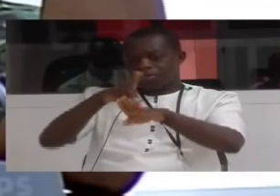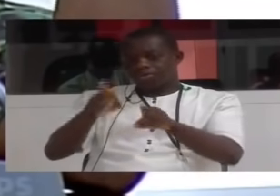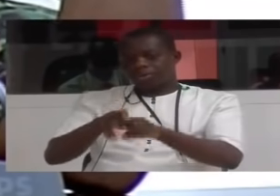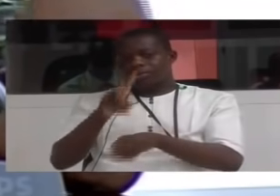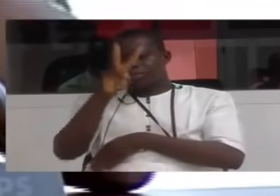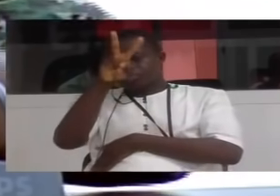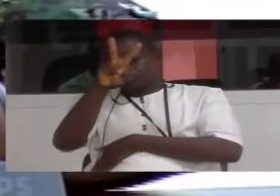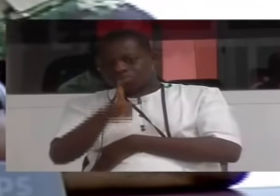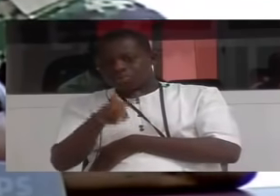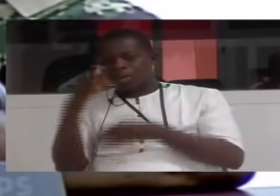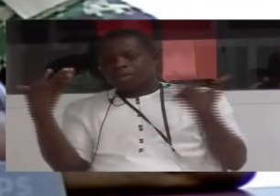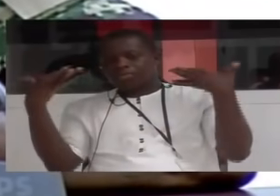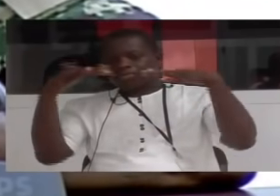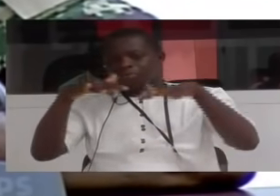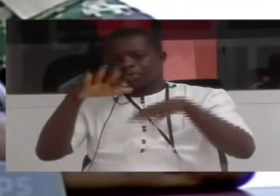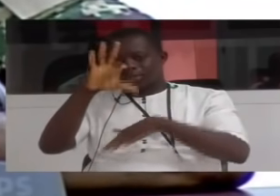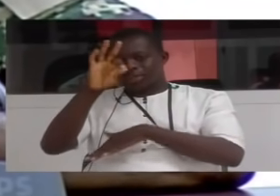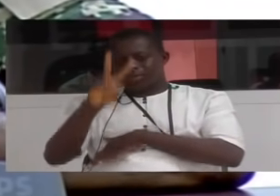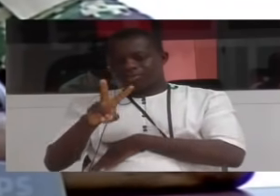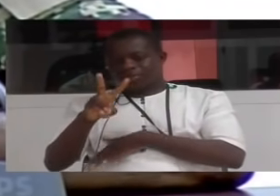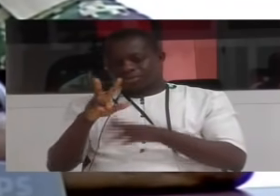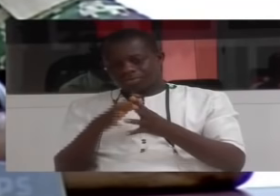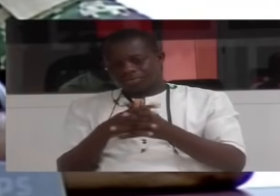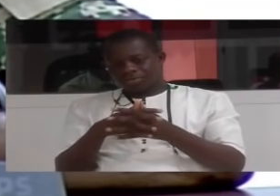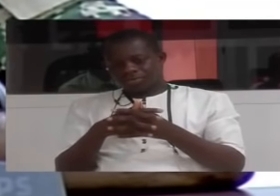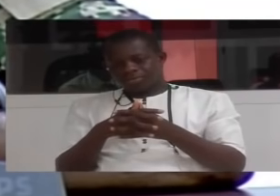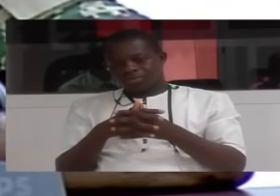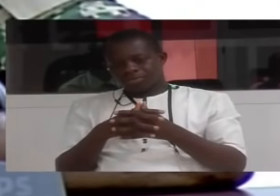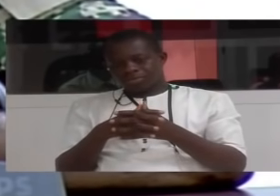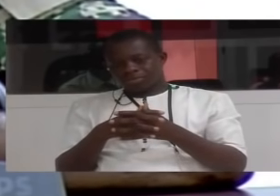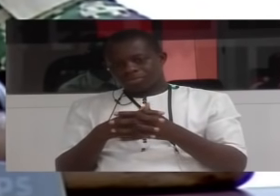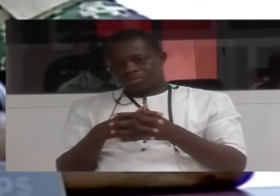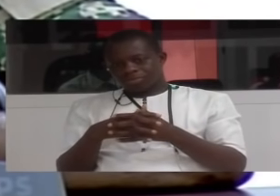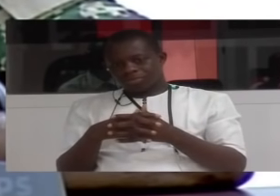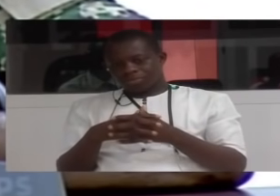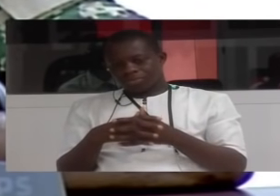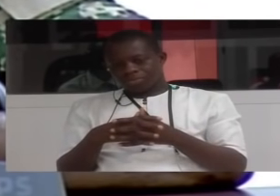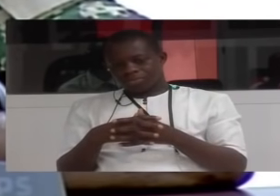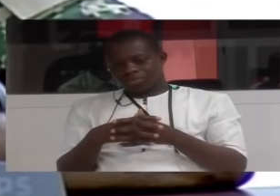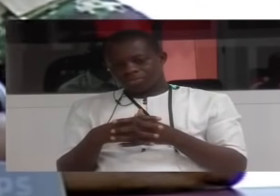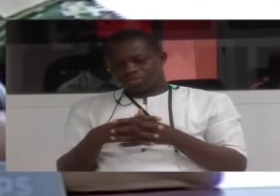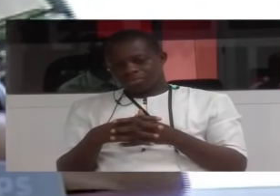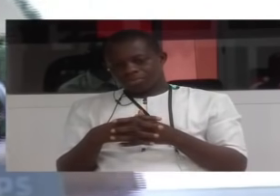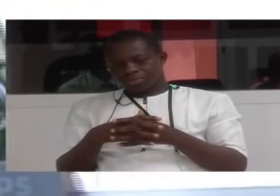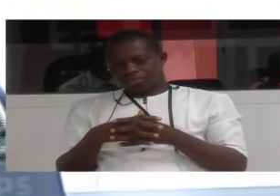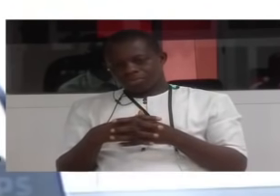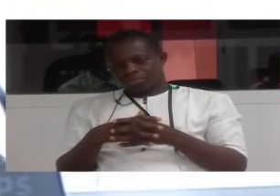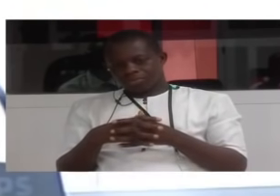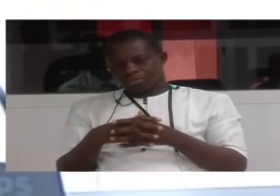sen proceedings bi ci télé bi. But while we were arrested and I was at Yundum and I was following the proceedings from